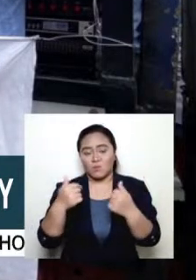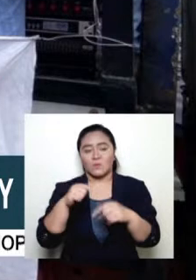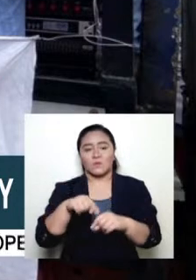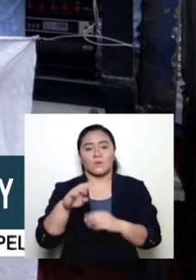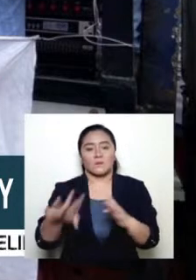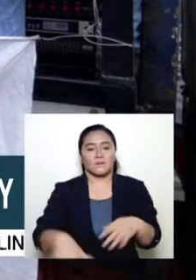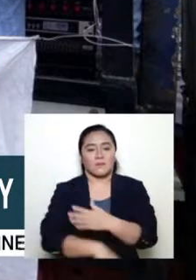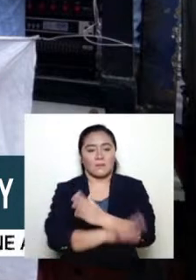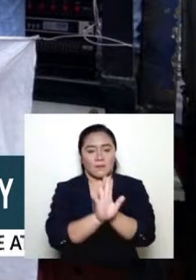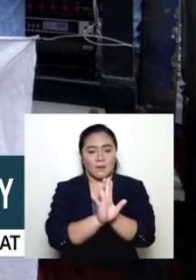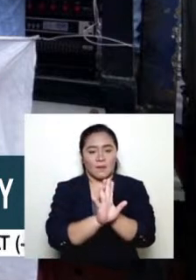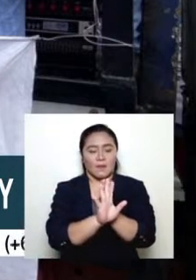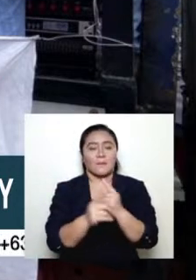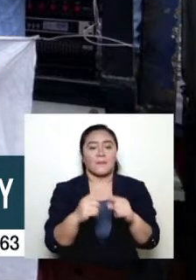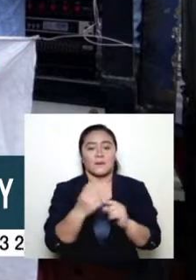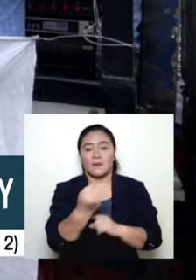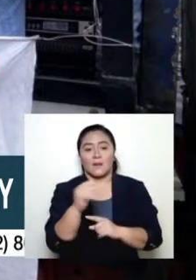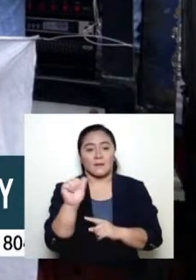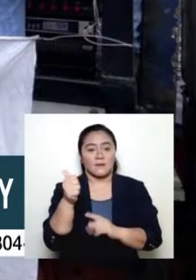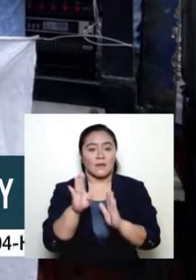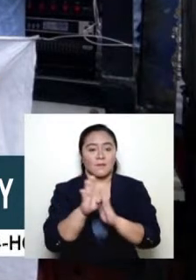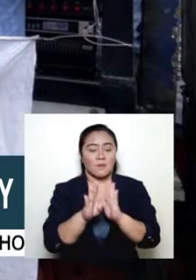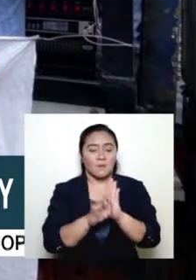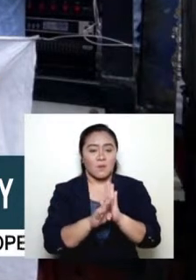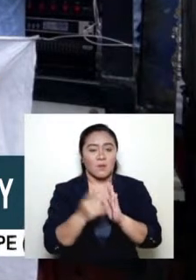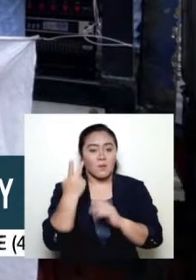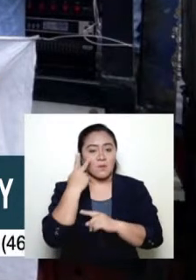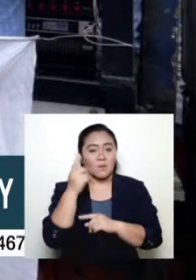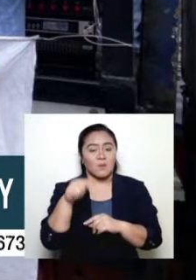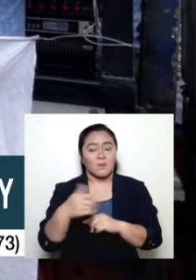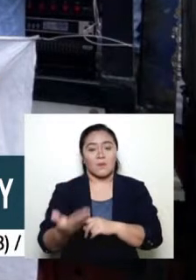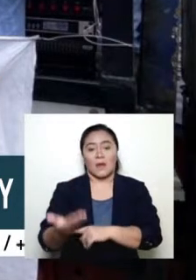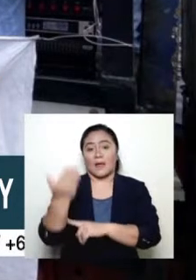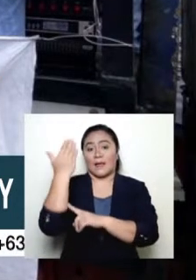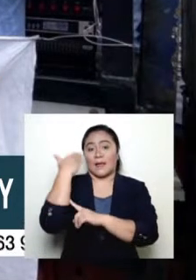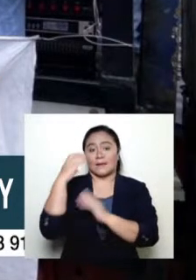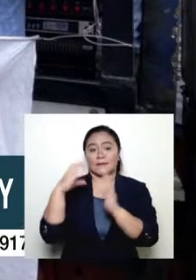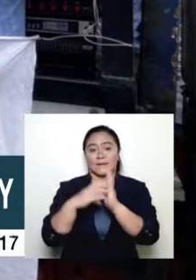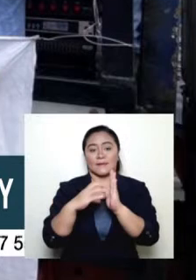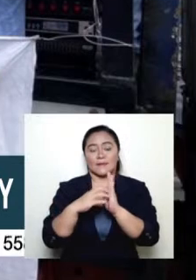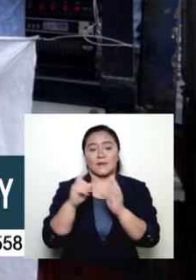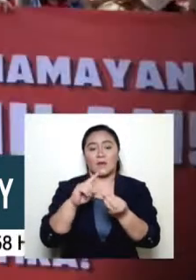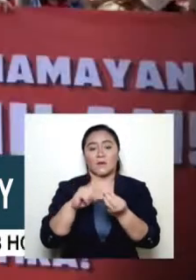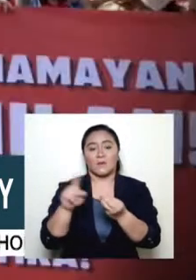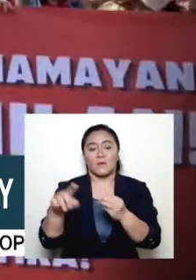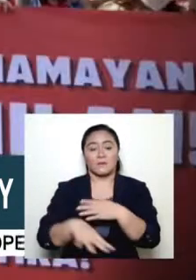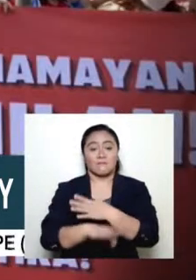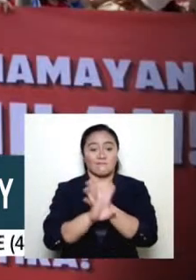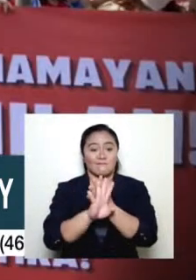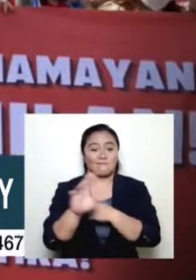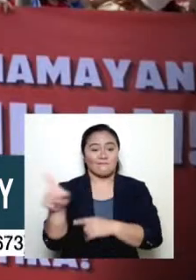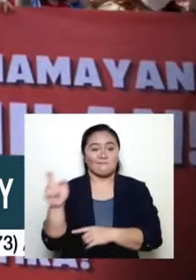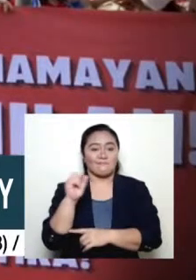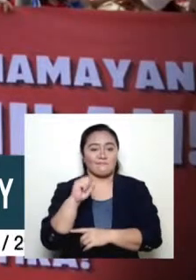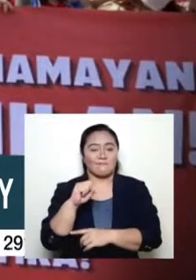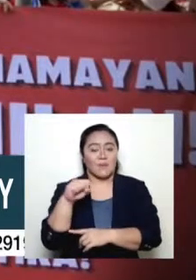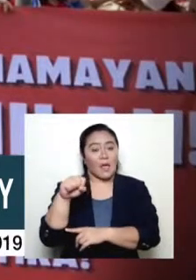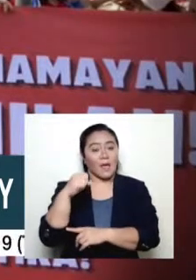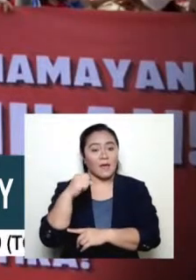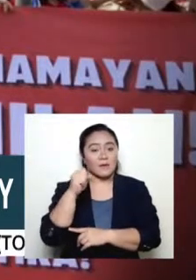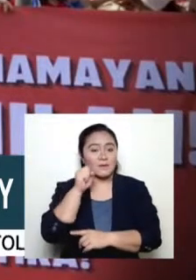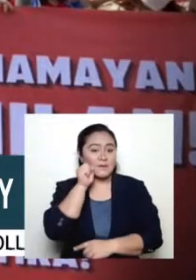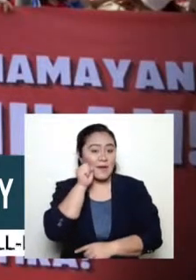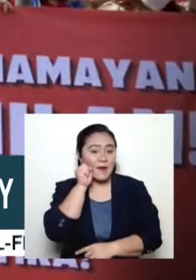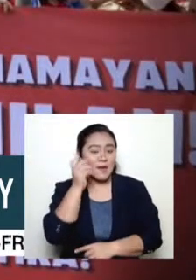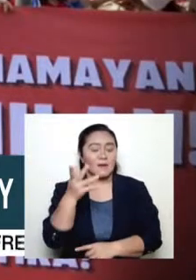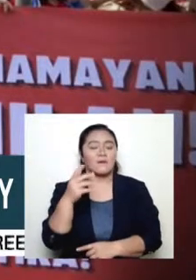10 million peso cyber libel rap filed by the former City Information Officer of Davao City Mayor Sara Duterte over statements that link Jeffrey Cubas